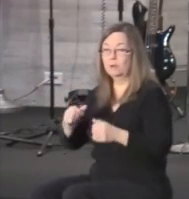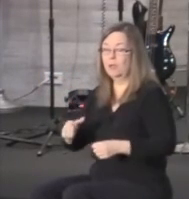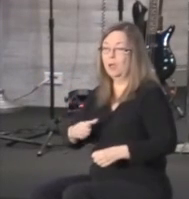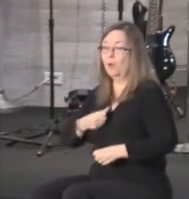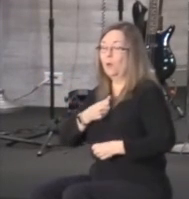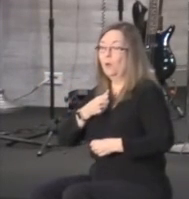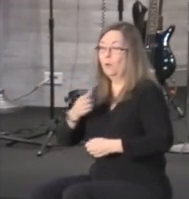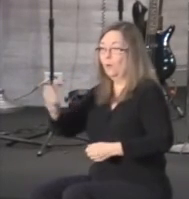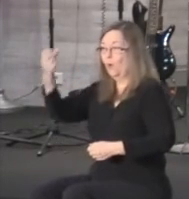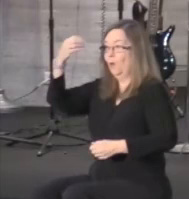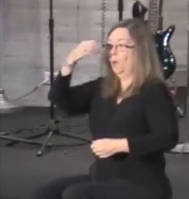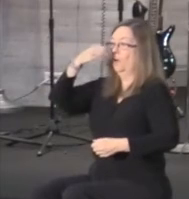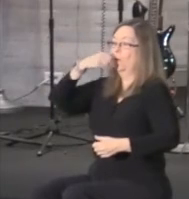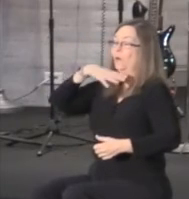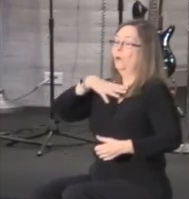Breathe it in.